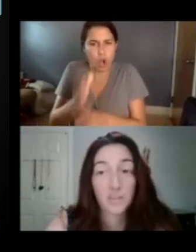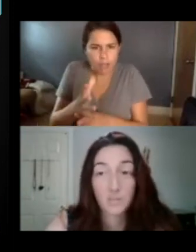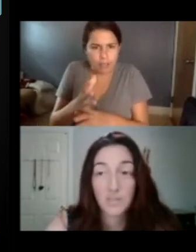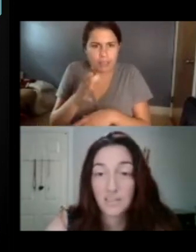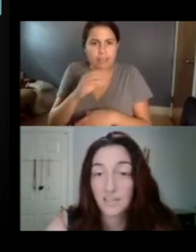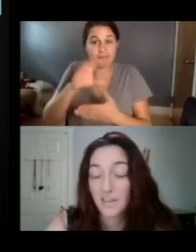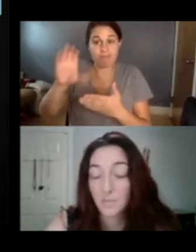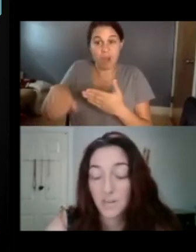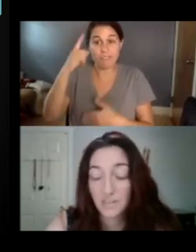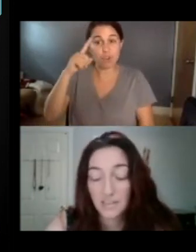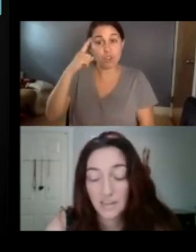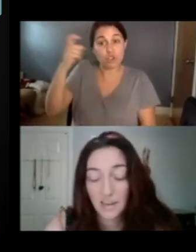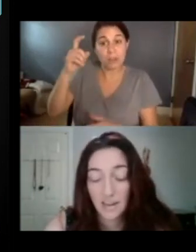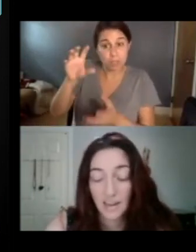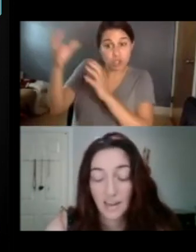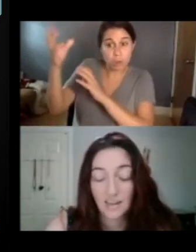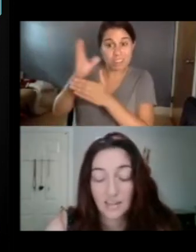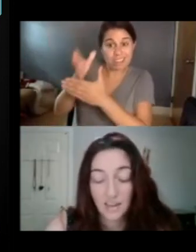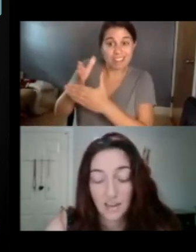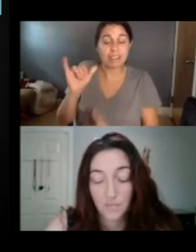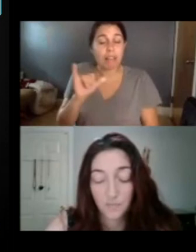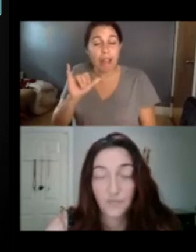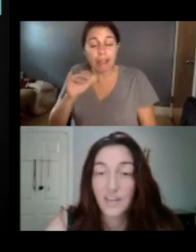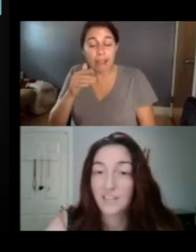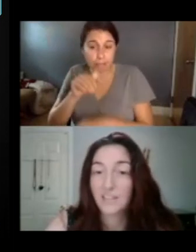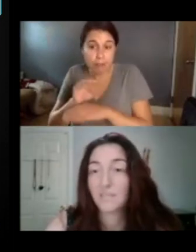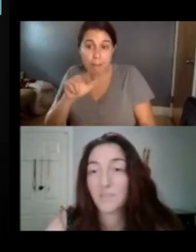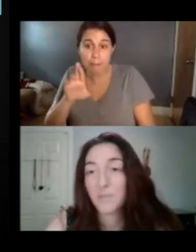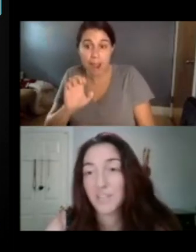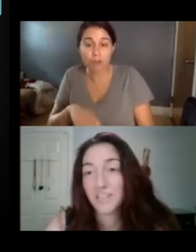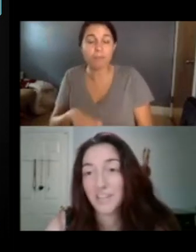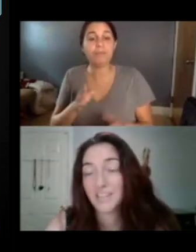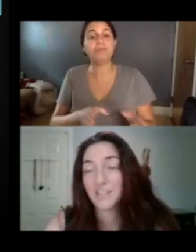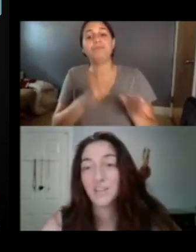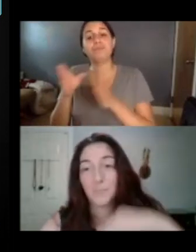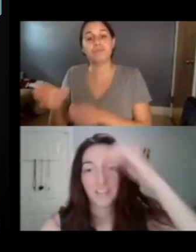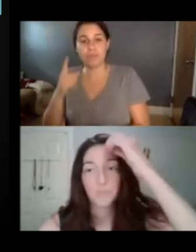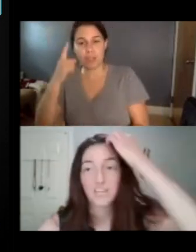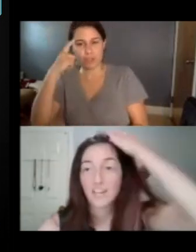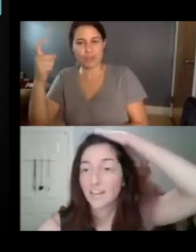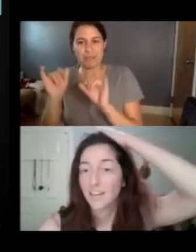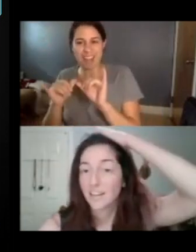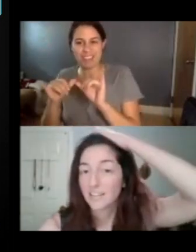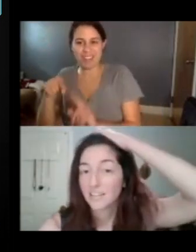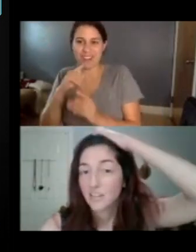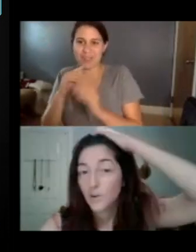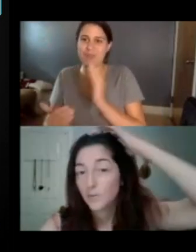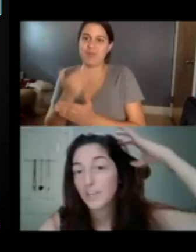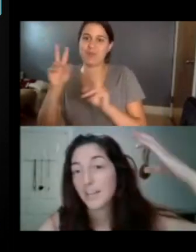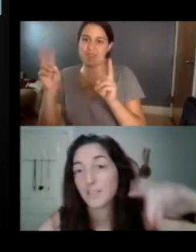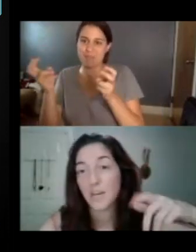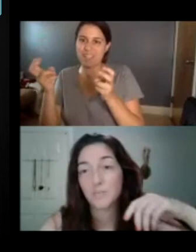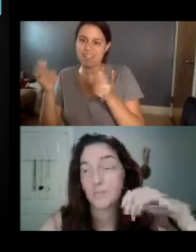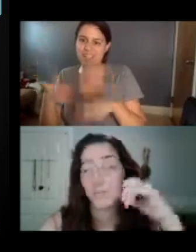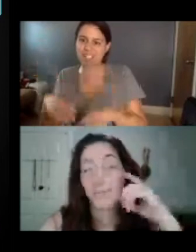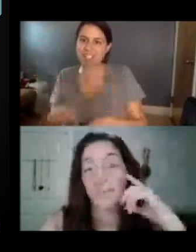dream disturbances like nightmares. And finally, dream engineering is a new topic that I'm working on, and hopefully